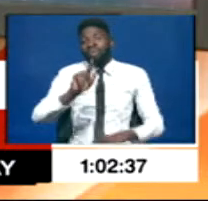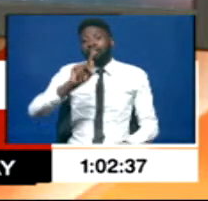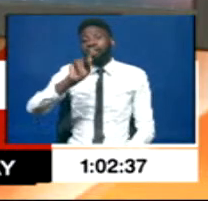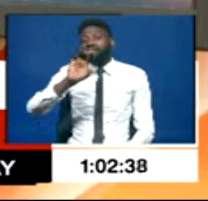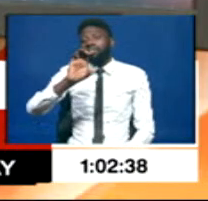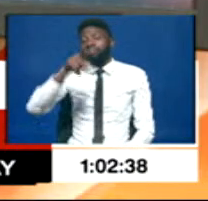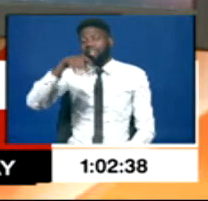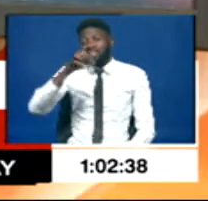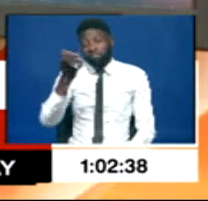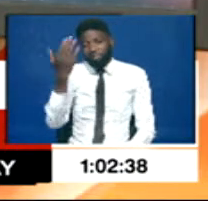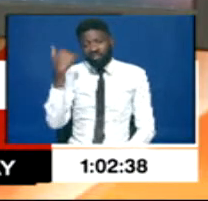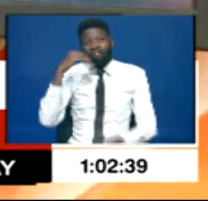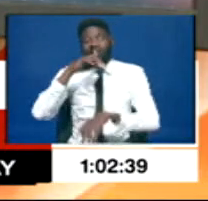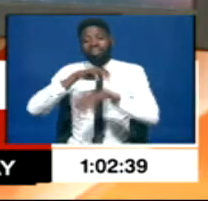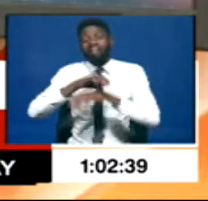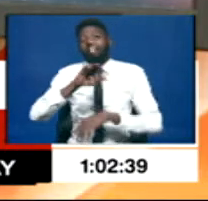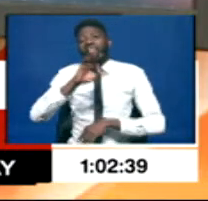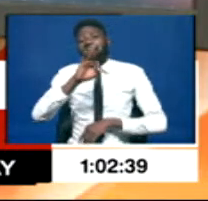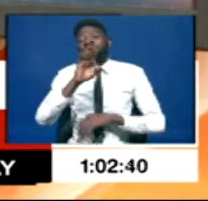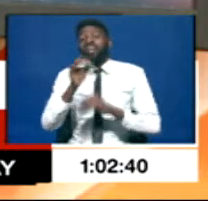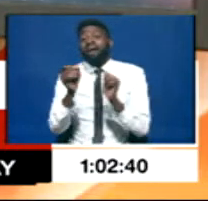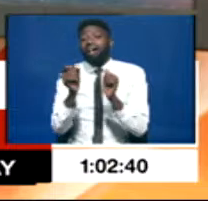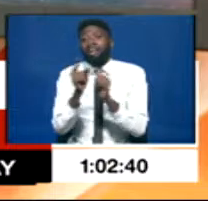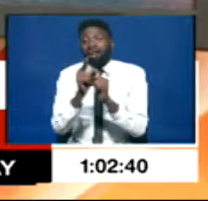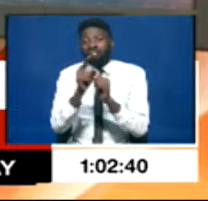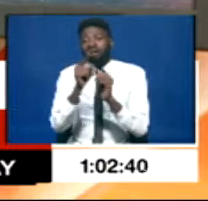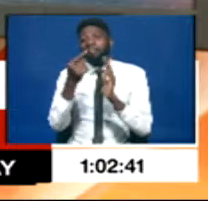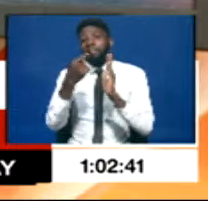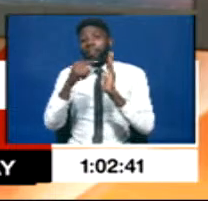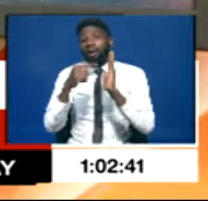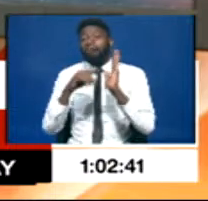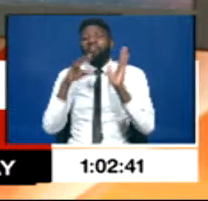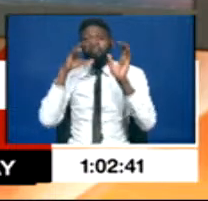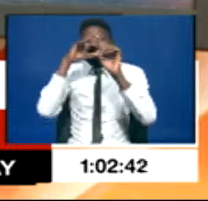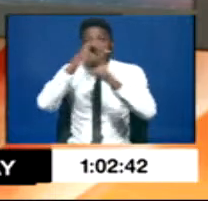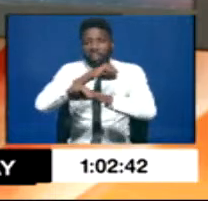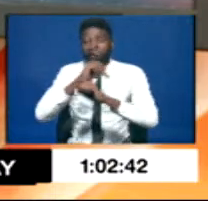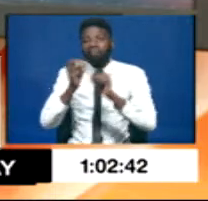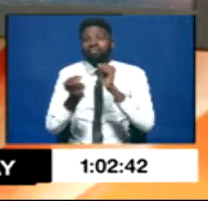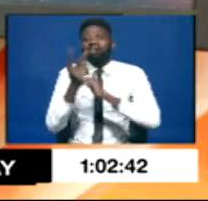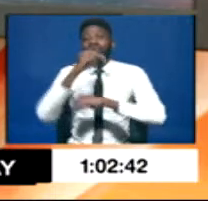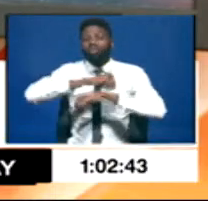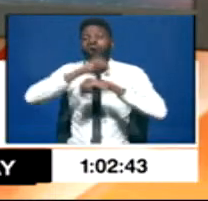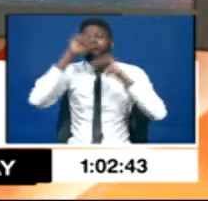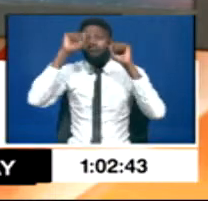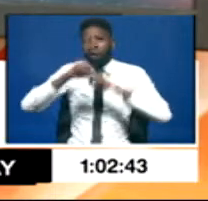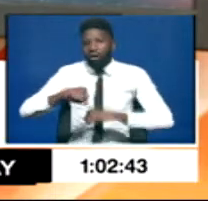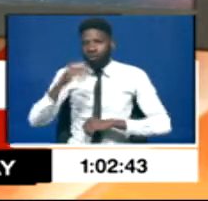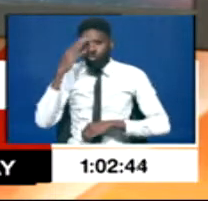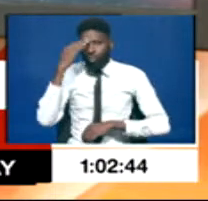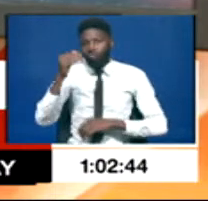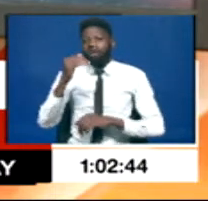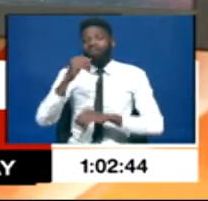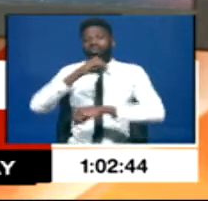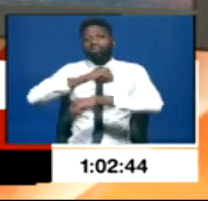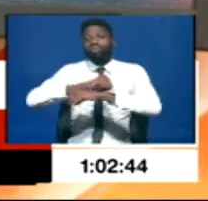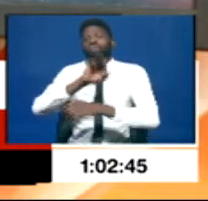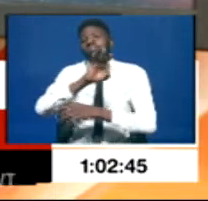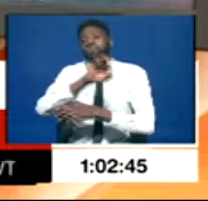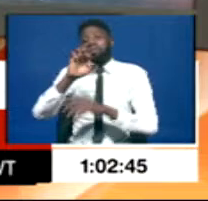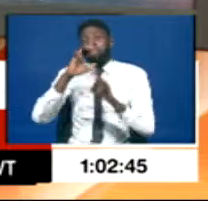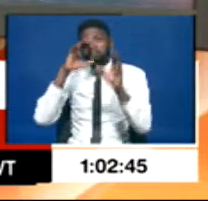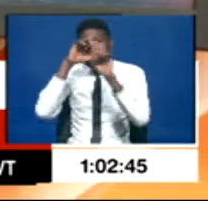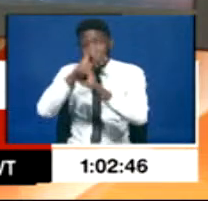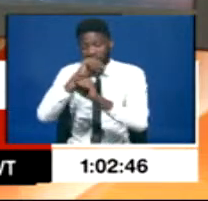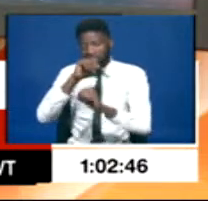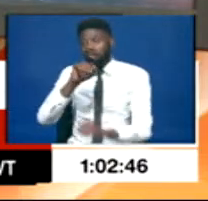marks could miss out on secondary education for lack of school fees. The girl, Caroline Mwende, is appealing to well-wishers to come